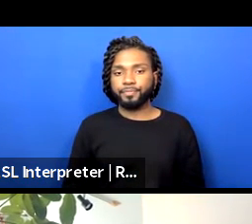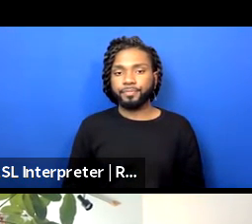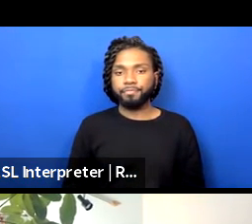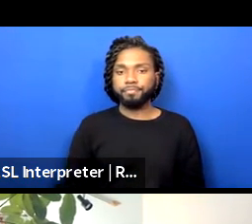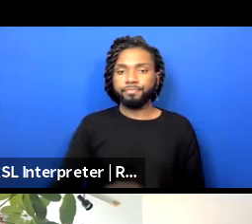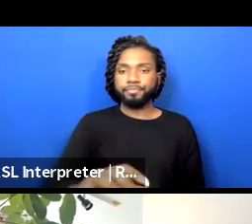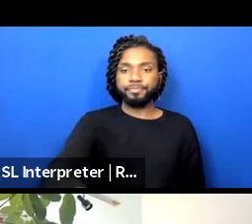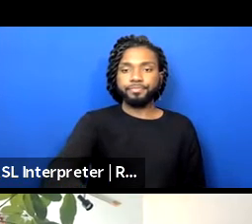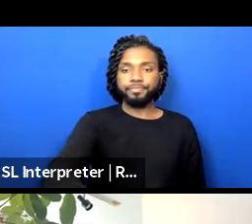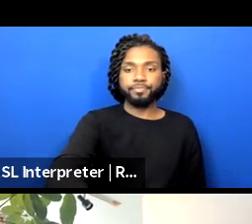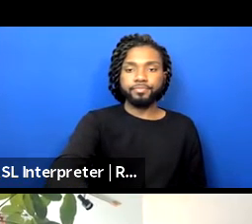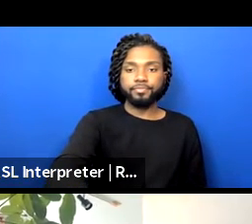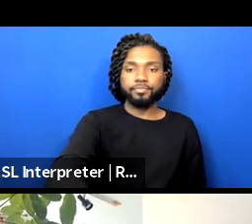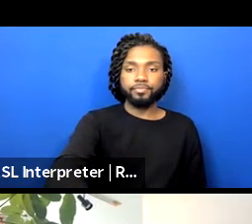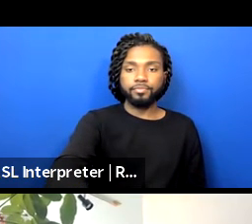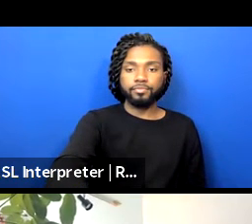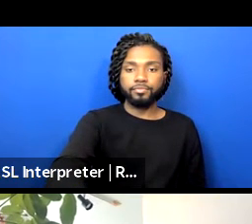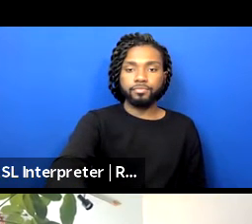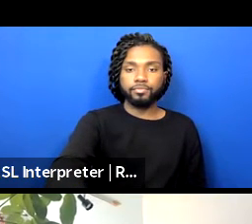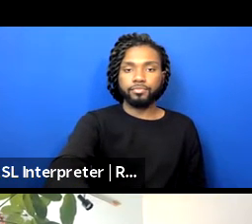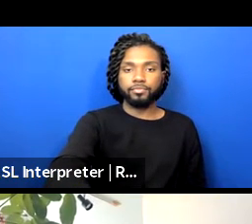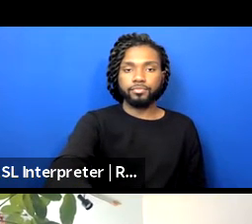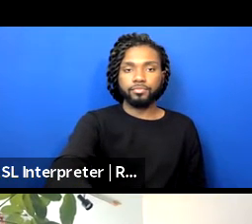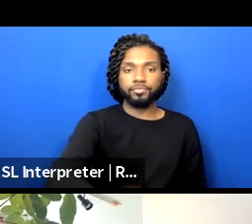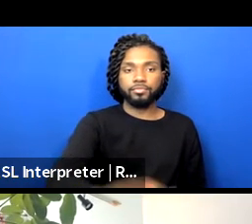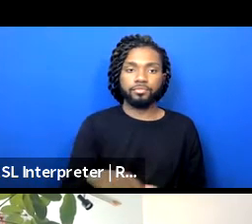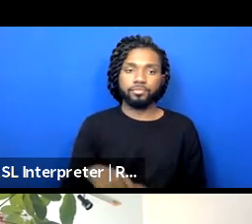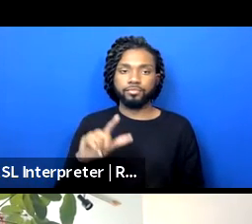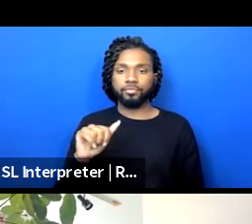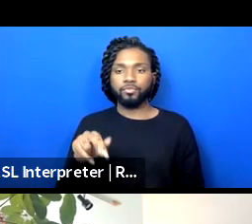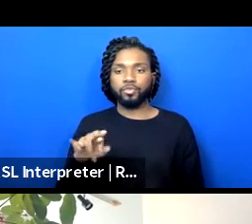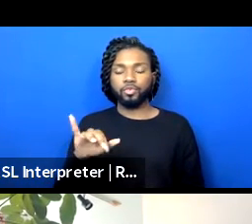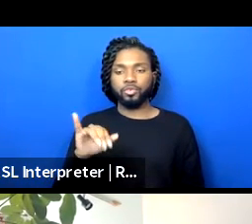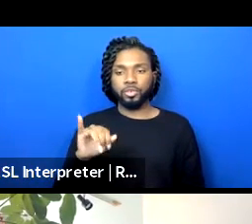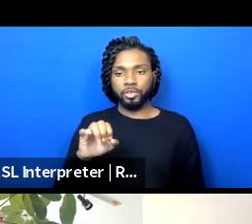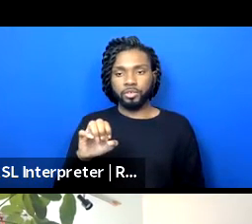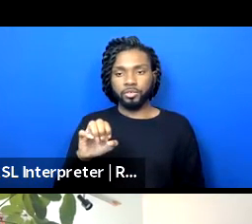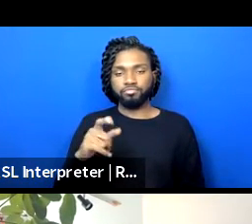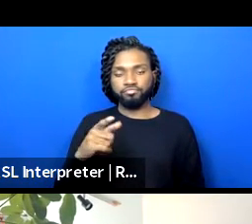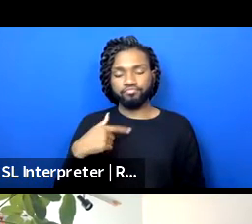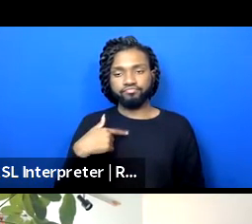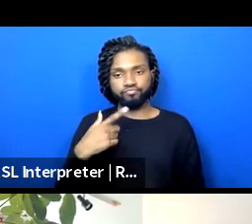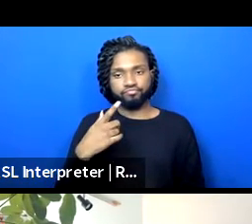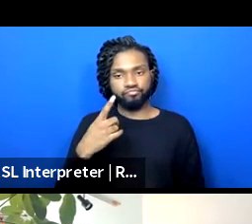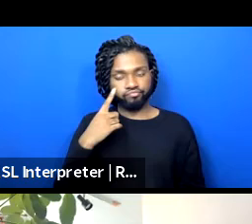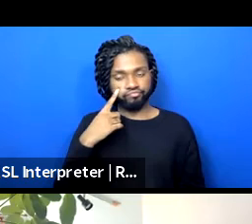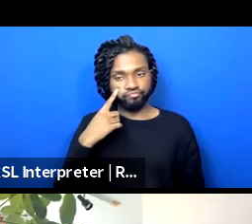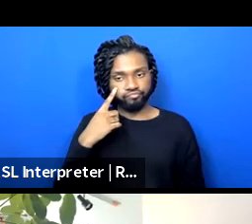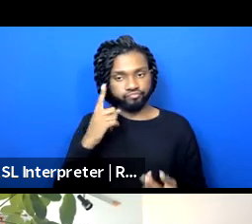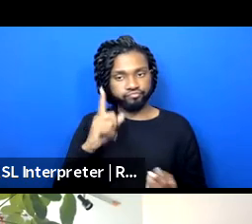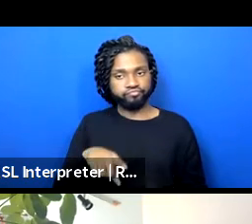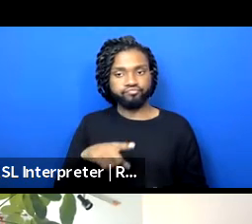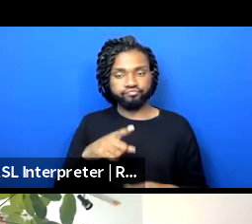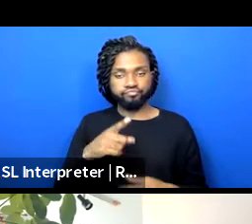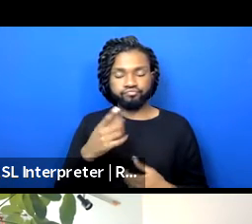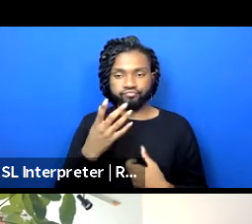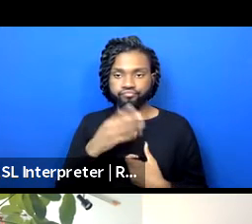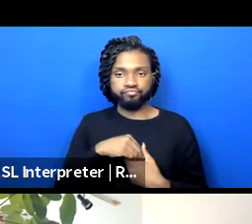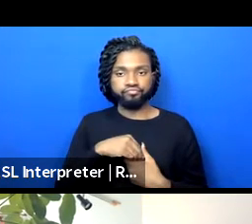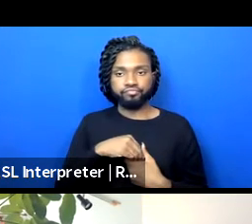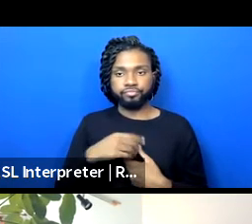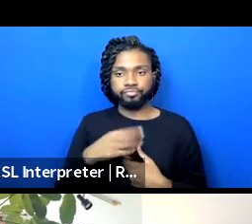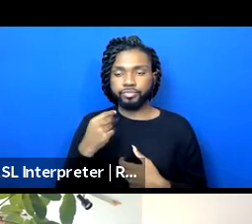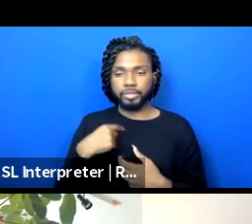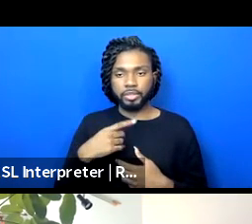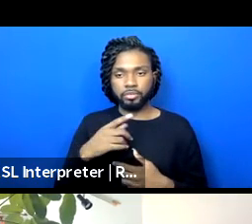Thank you, Maria. I take that to heart, and I deeply honor and appreciate all of